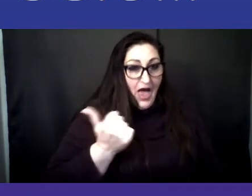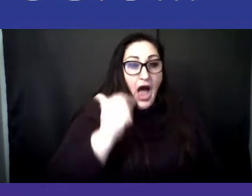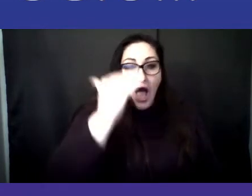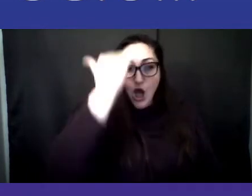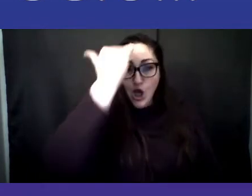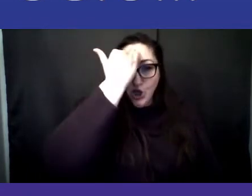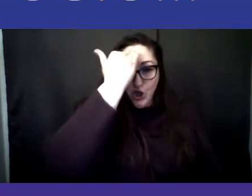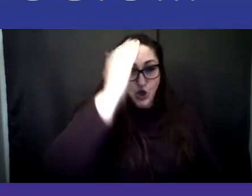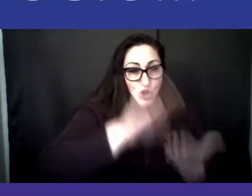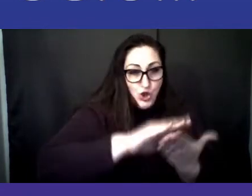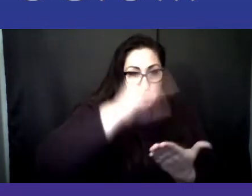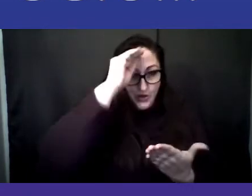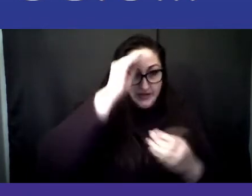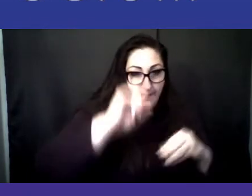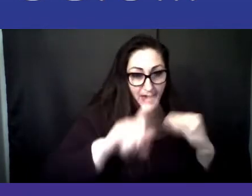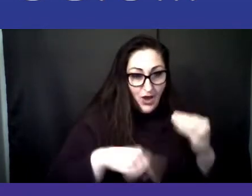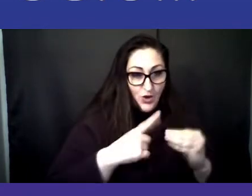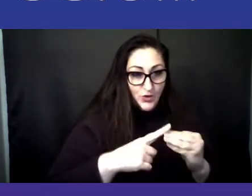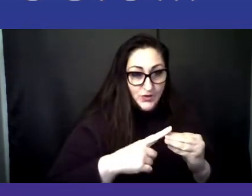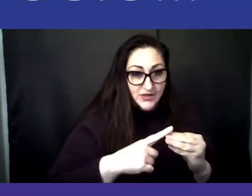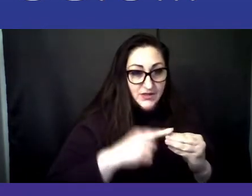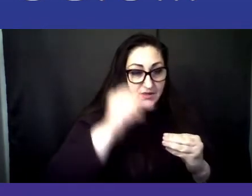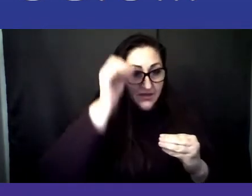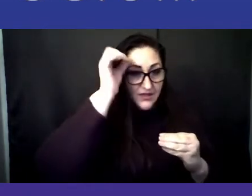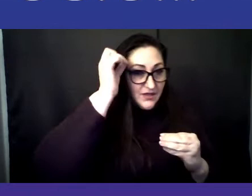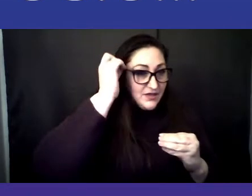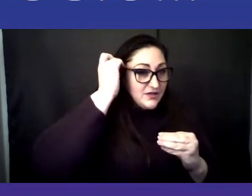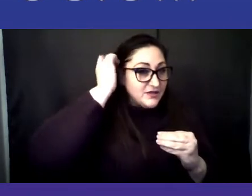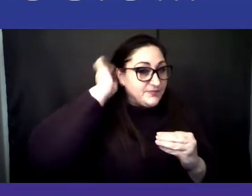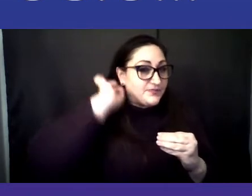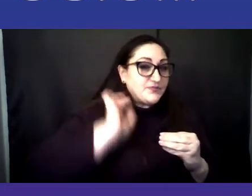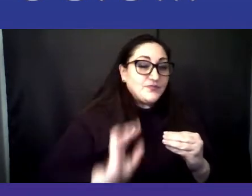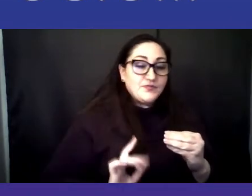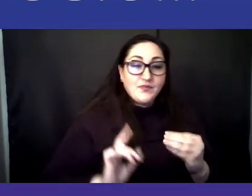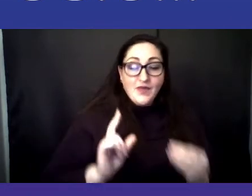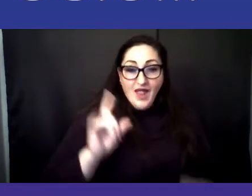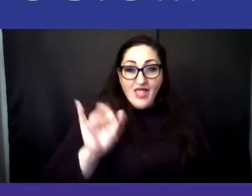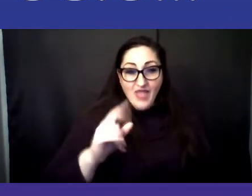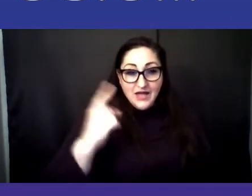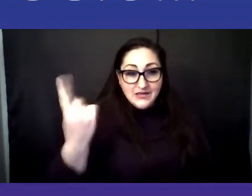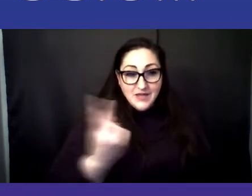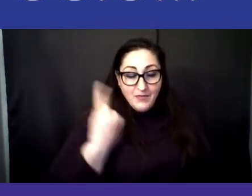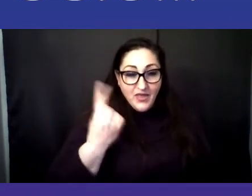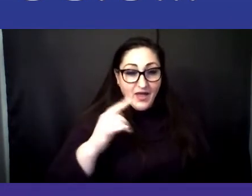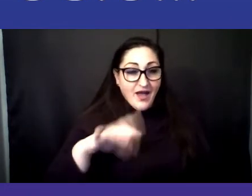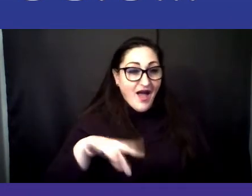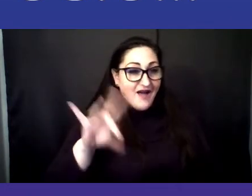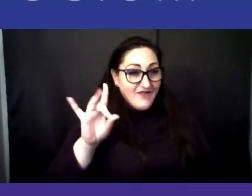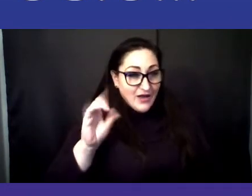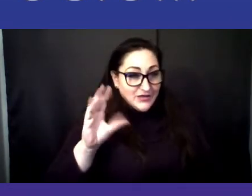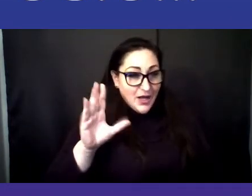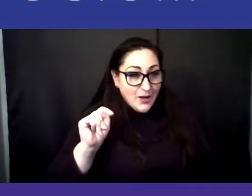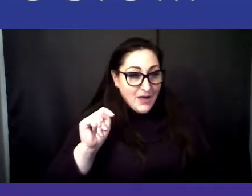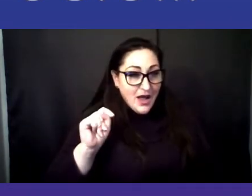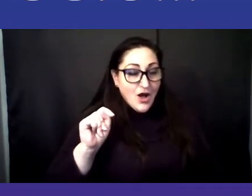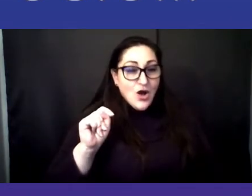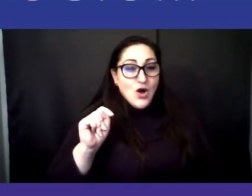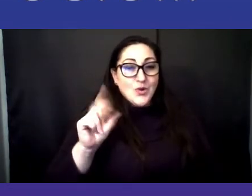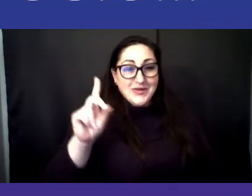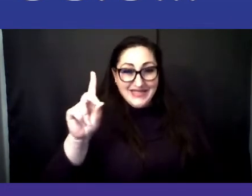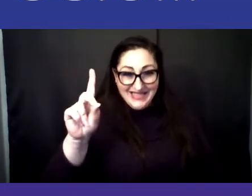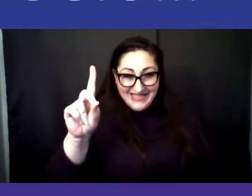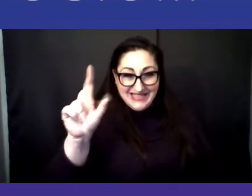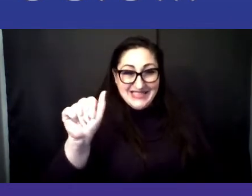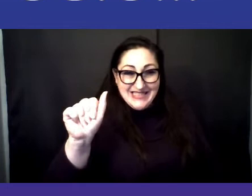about. And it's something that I found out about through a disabled